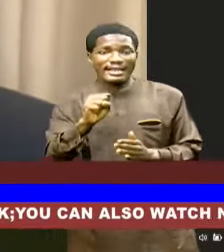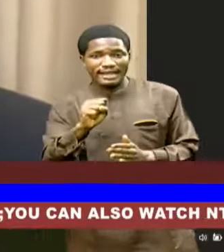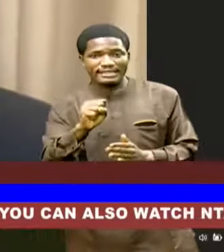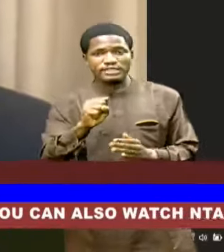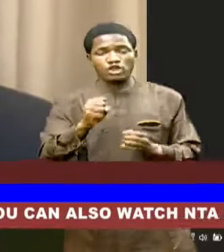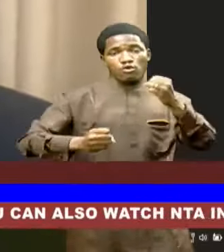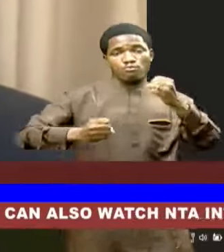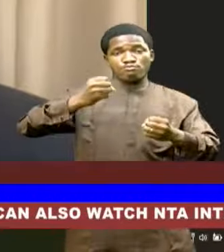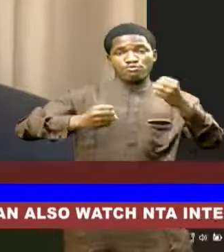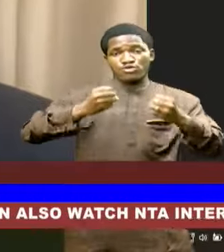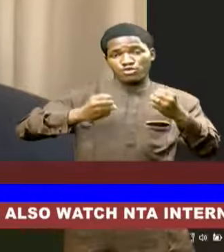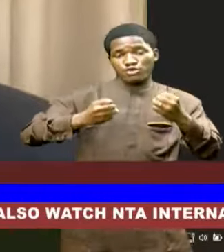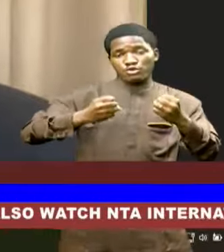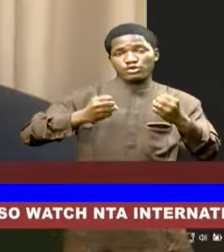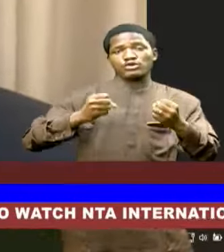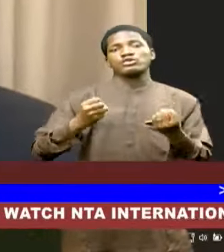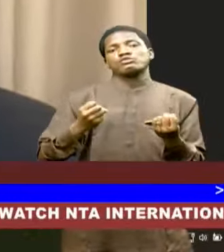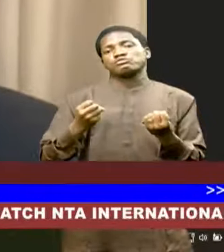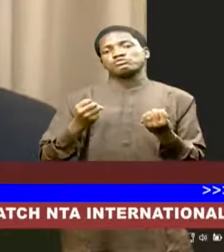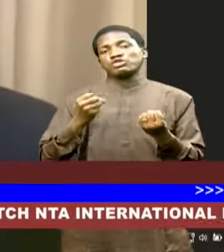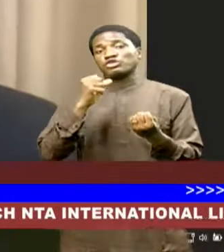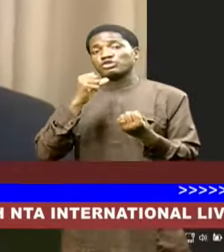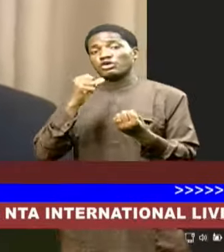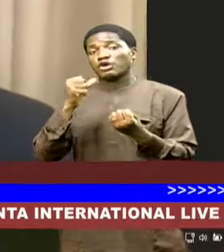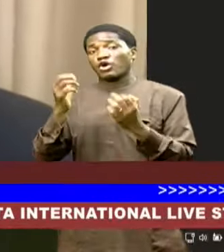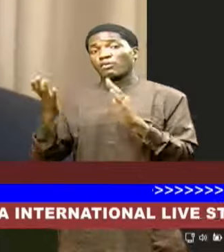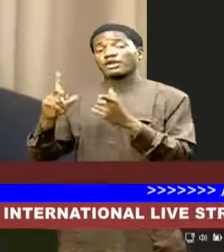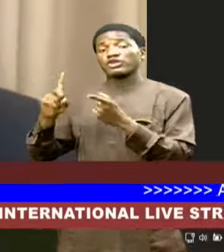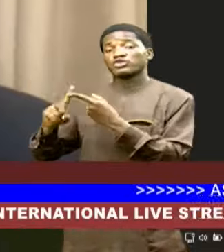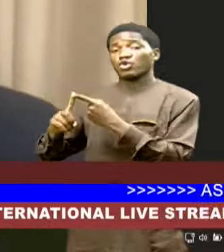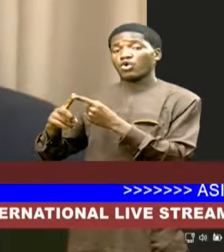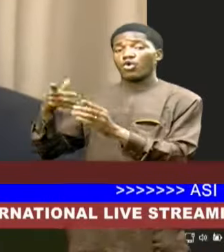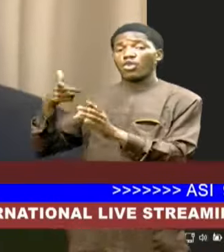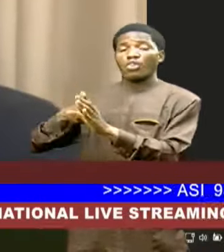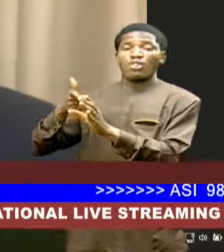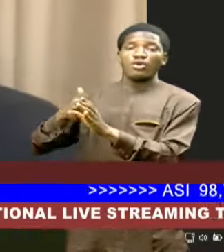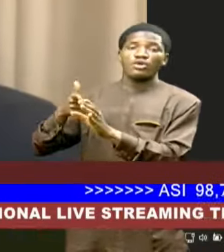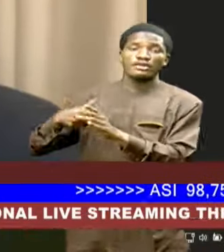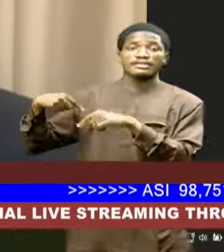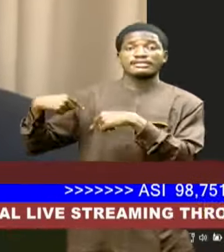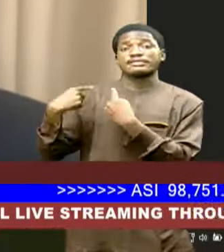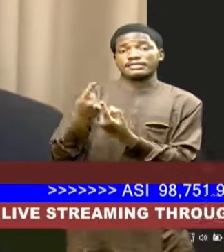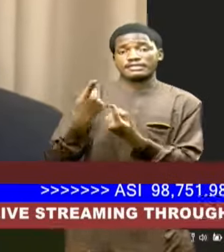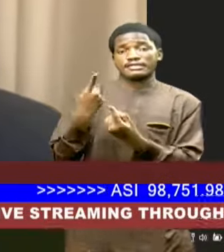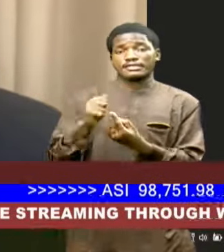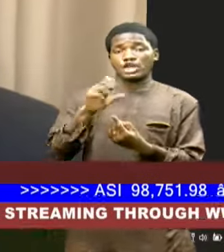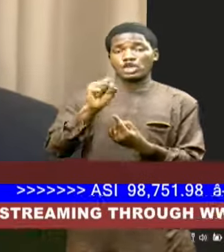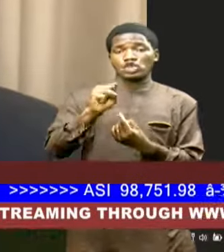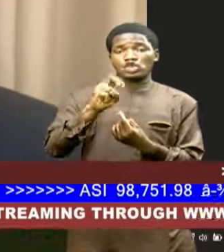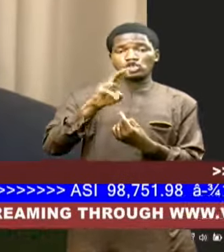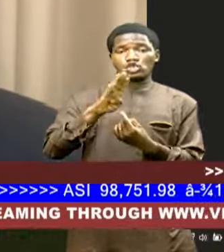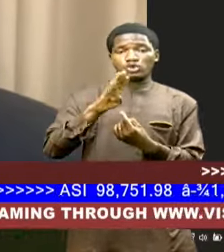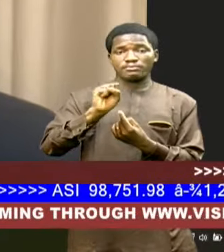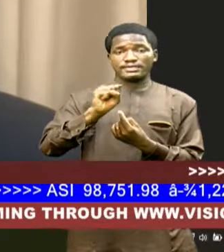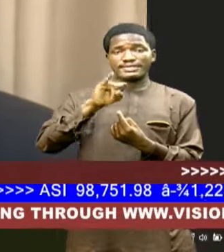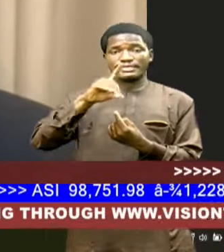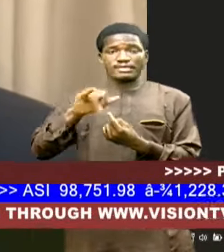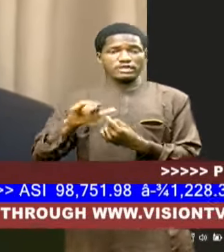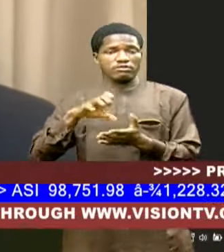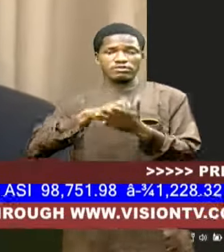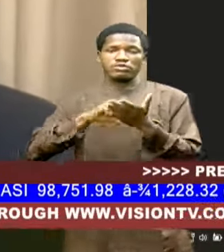they can run on gas as opposed to petrol, since the subsidy removal. And the cost of gas is a